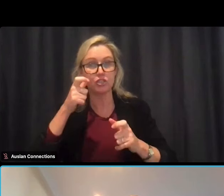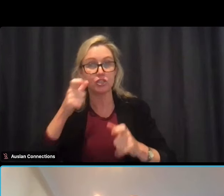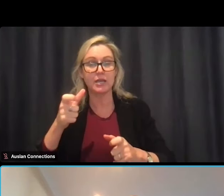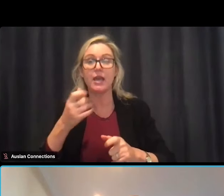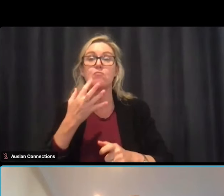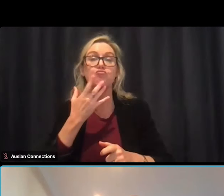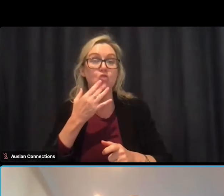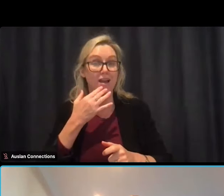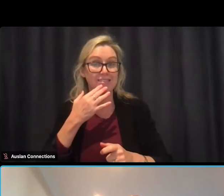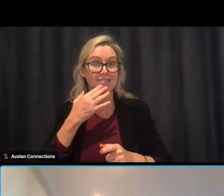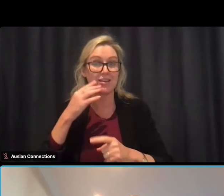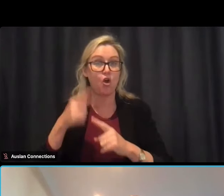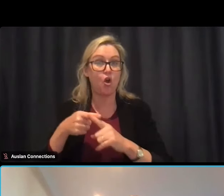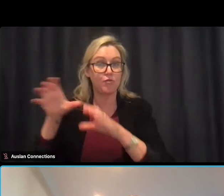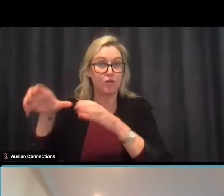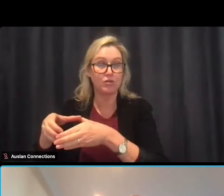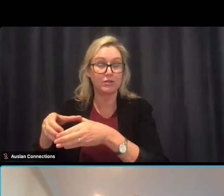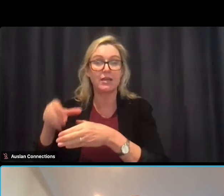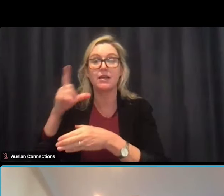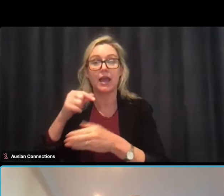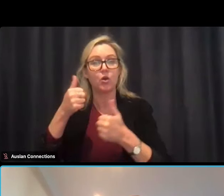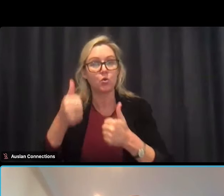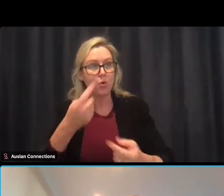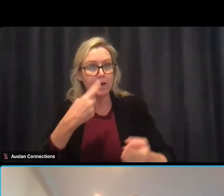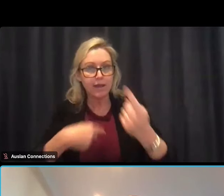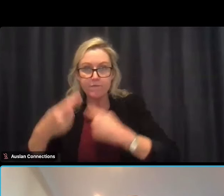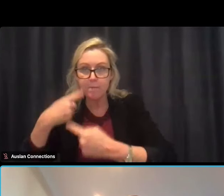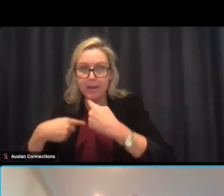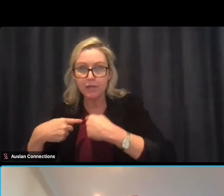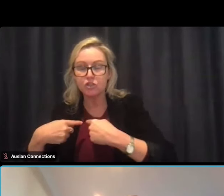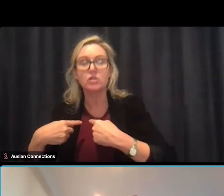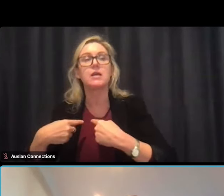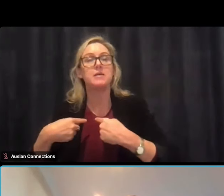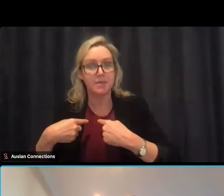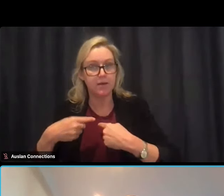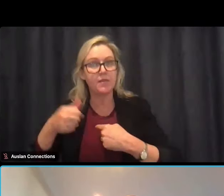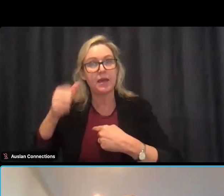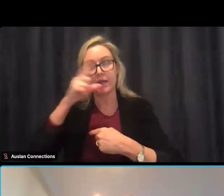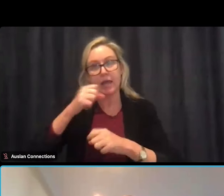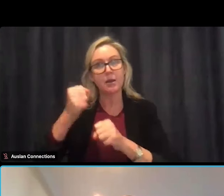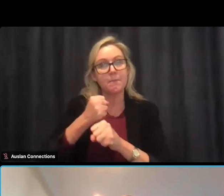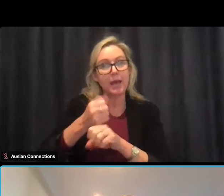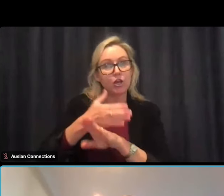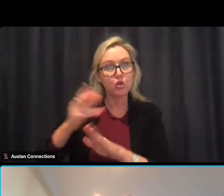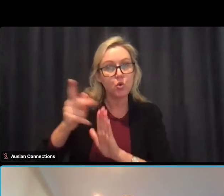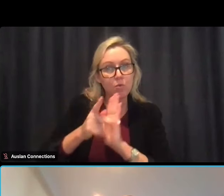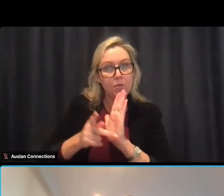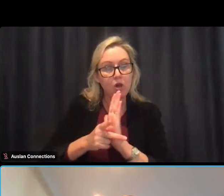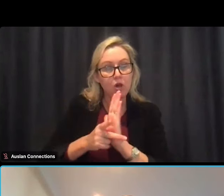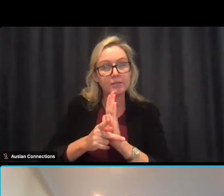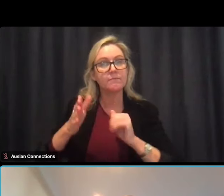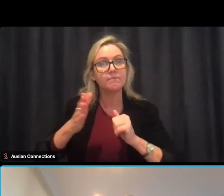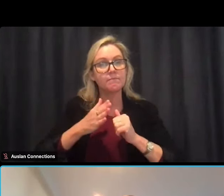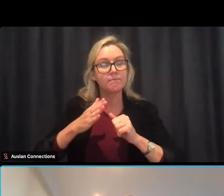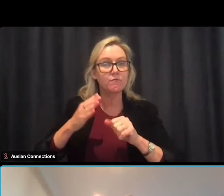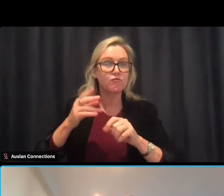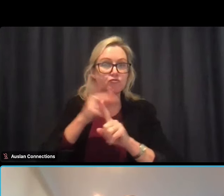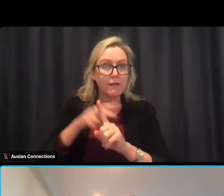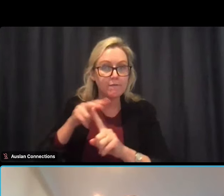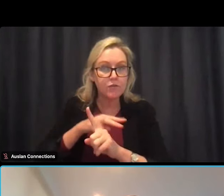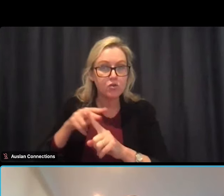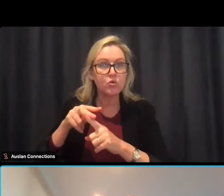significant information so they can design policy, review policy, and of course in the